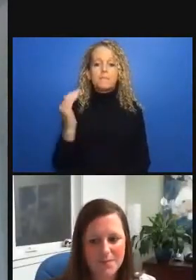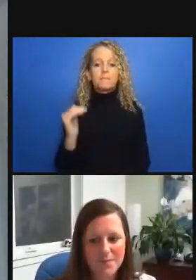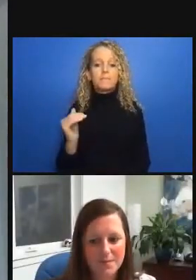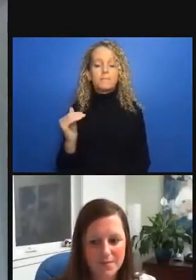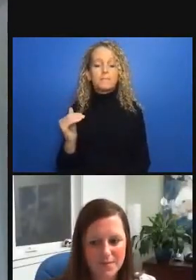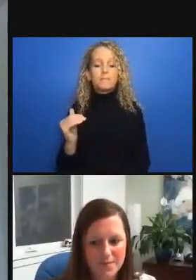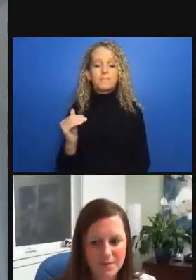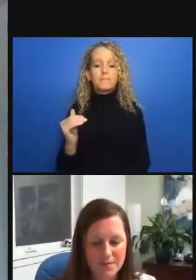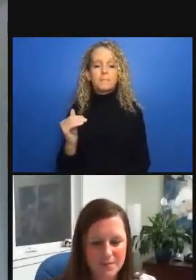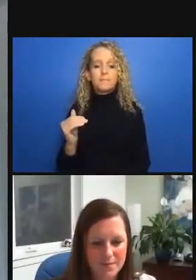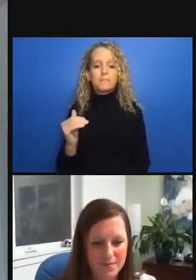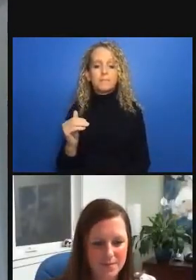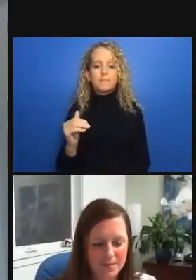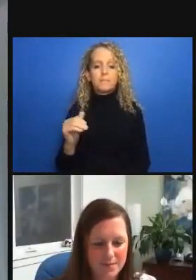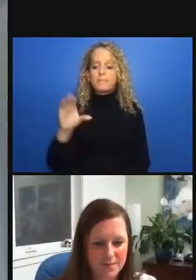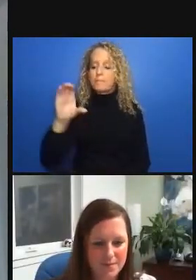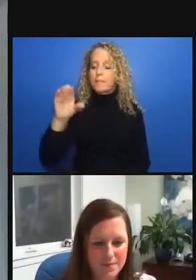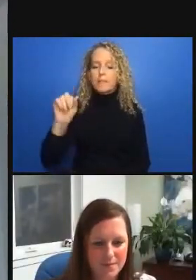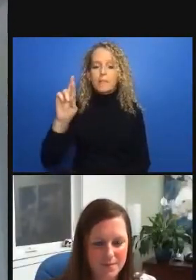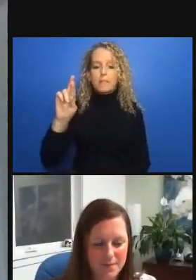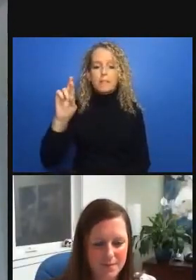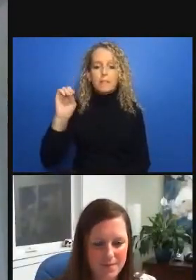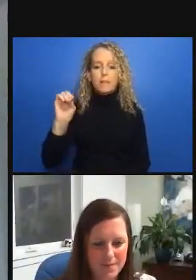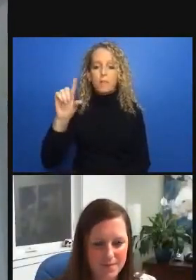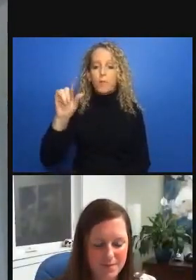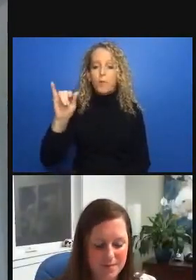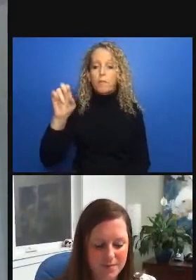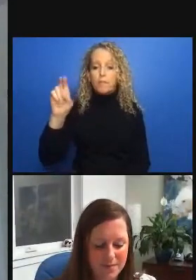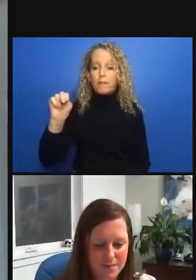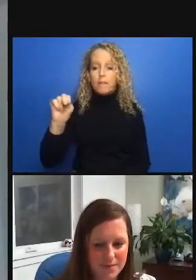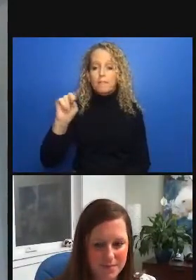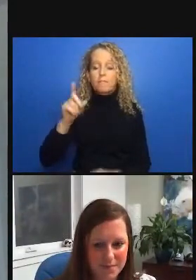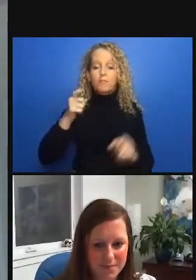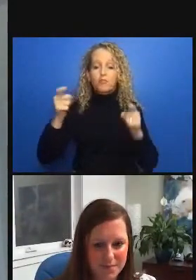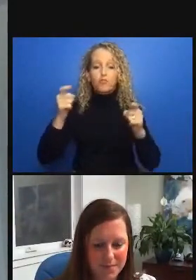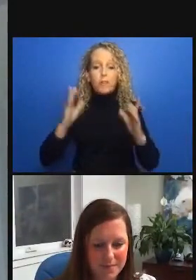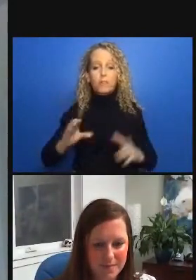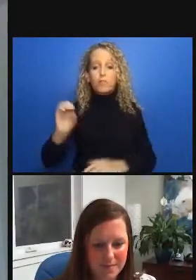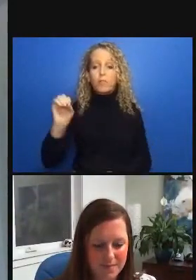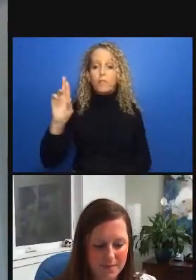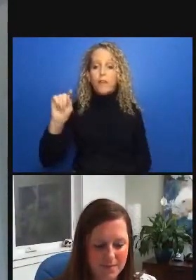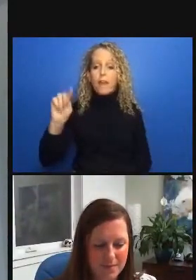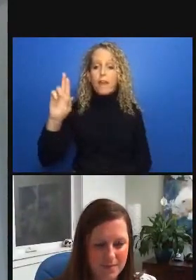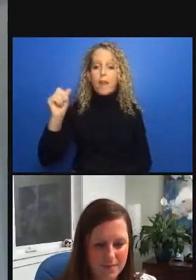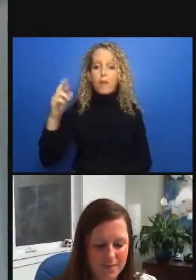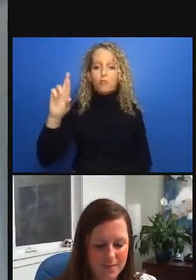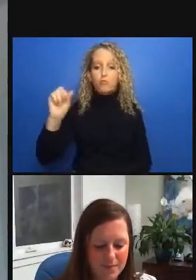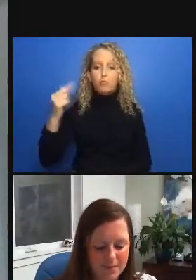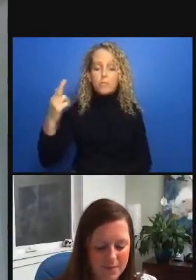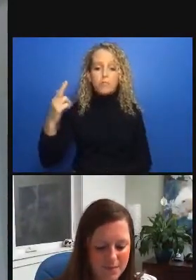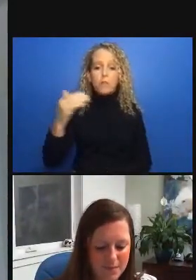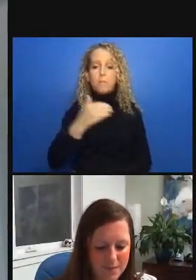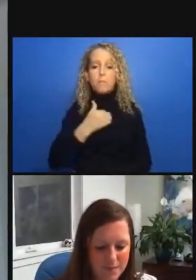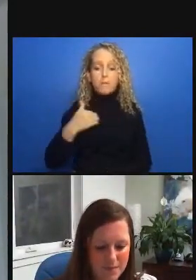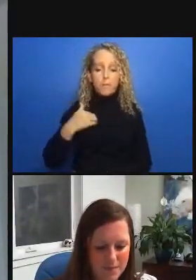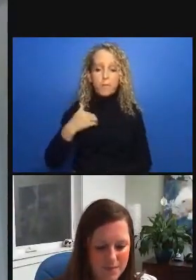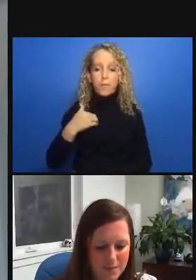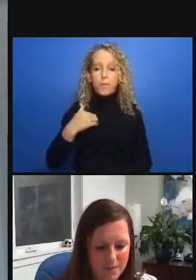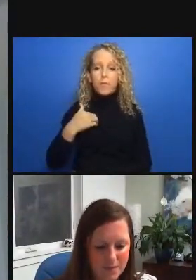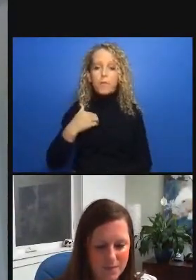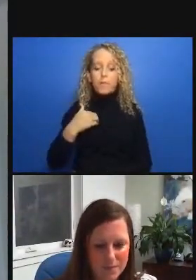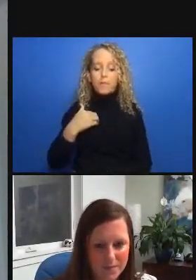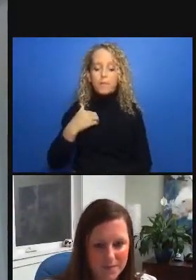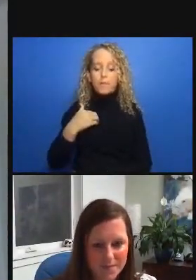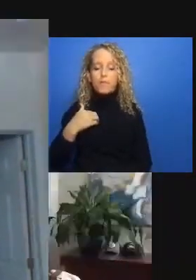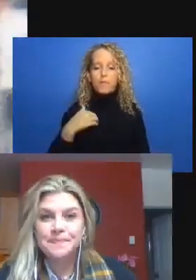going to welcome Carolyn Vandenhoevel. She is the Director of Outreach and Member Relations for the Nova Scotia Federation of